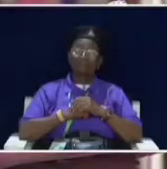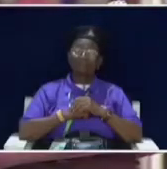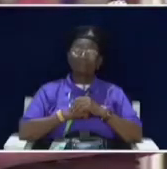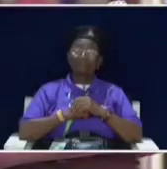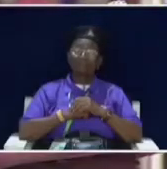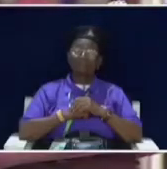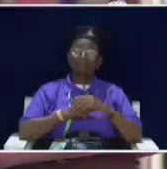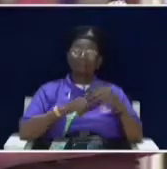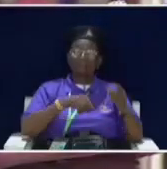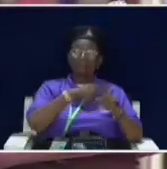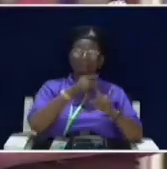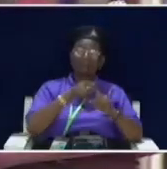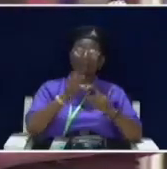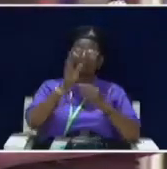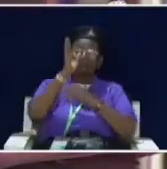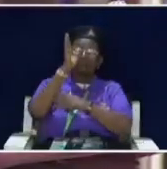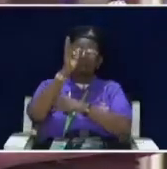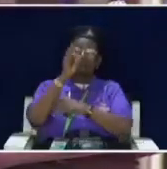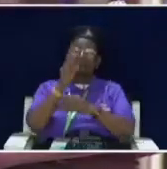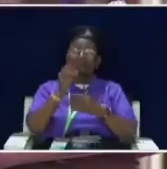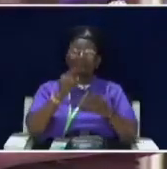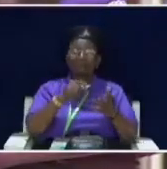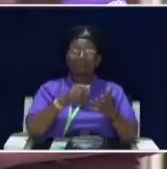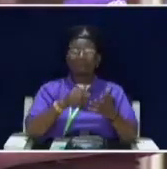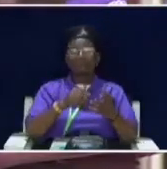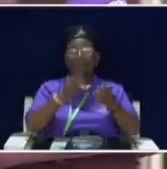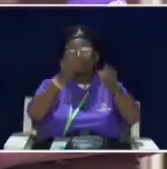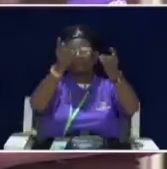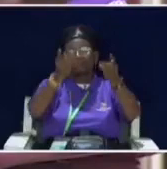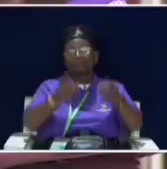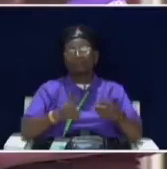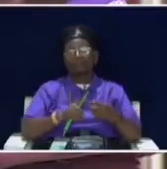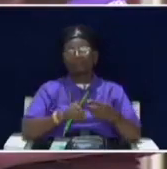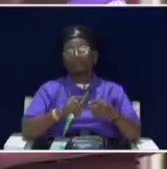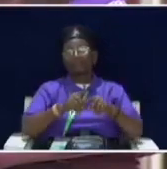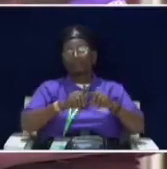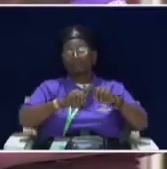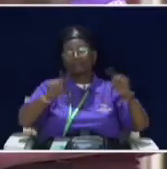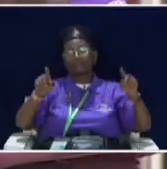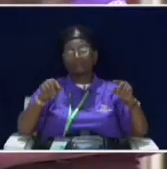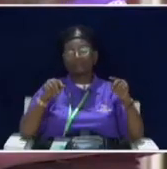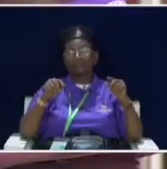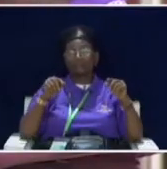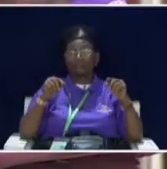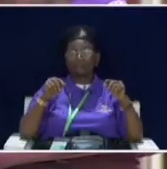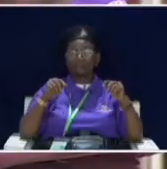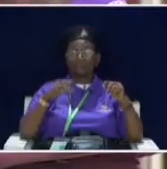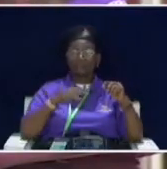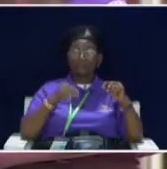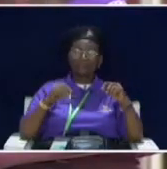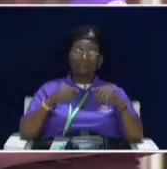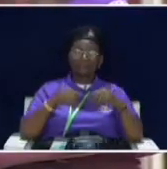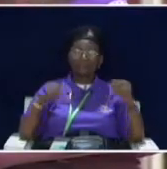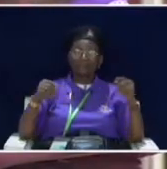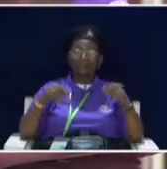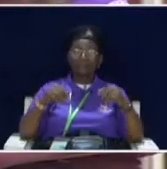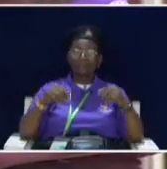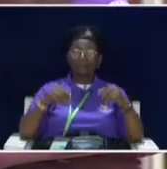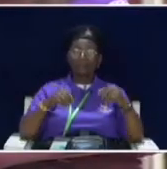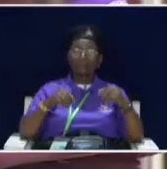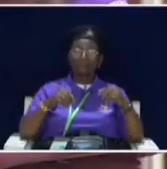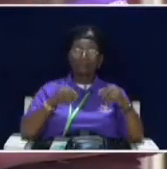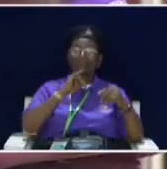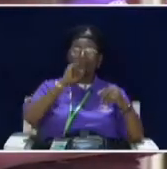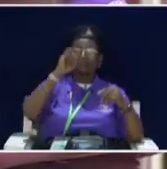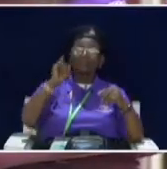When God wants to deliver, nigba ti Olorun ba fe dani de, and the enemy is reluctant,